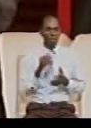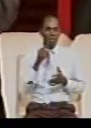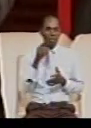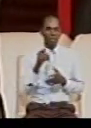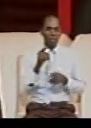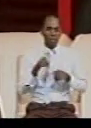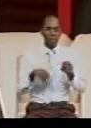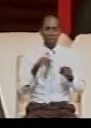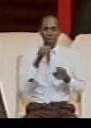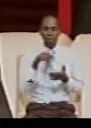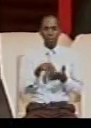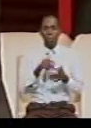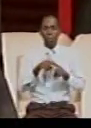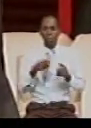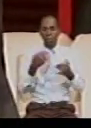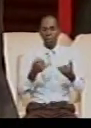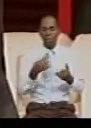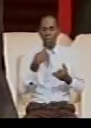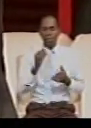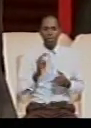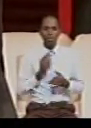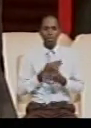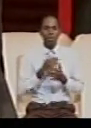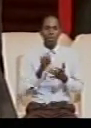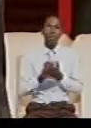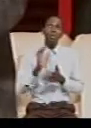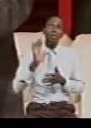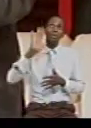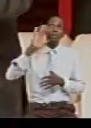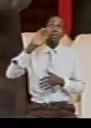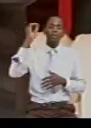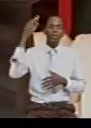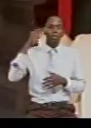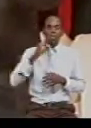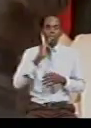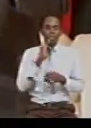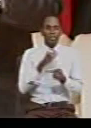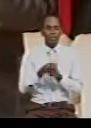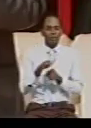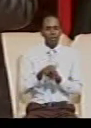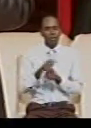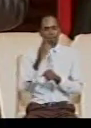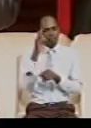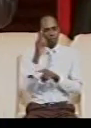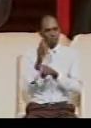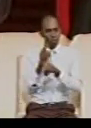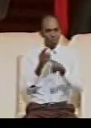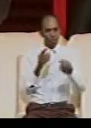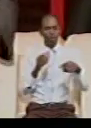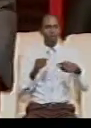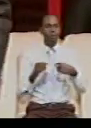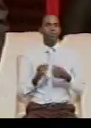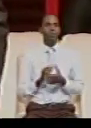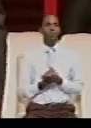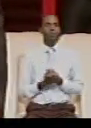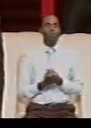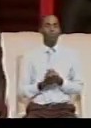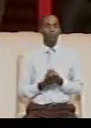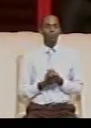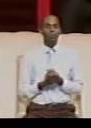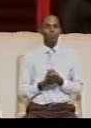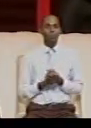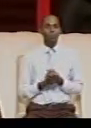my grace is sufficient for you. You cannot say, my community is so dark and so